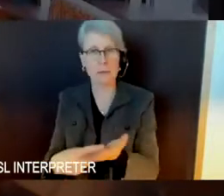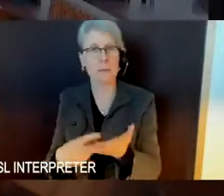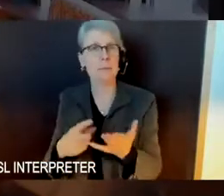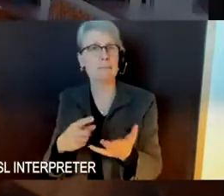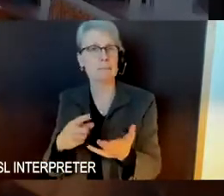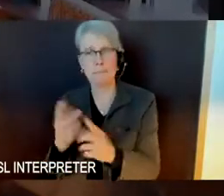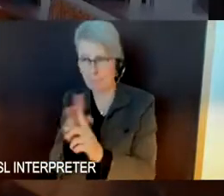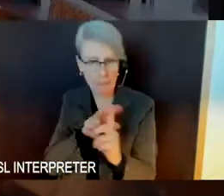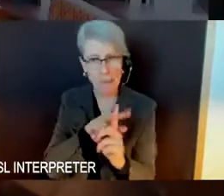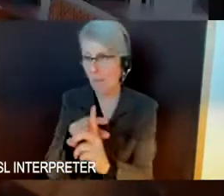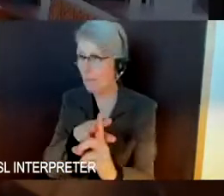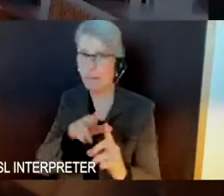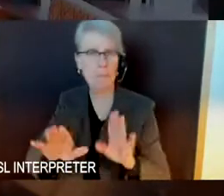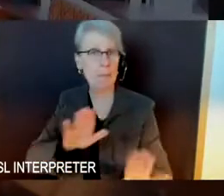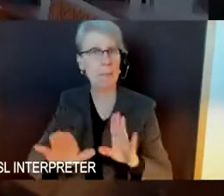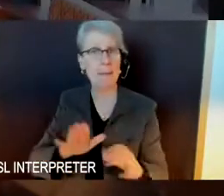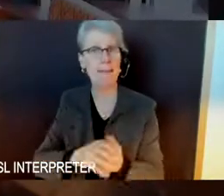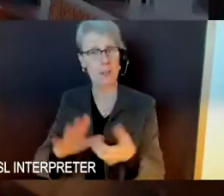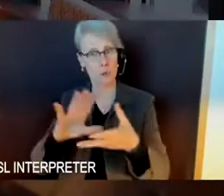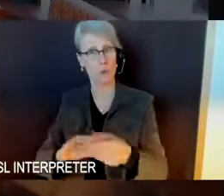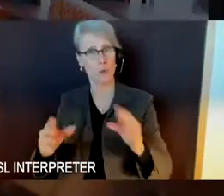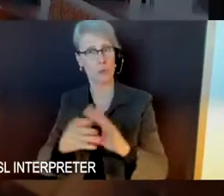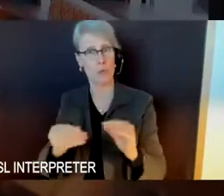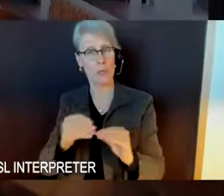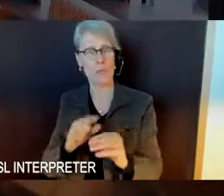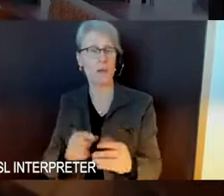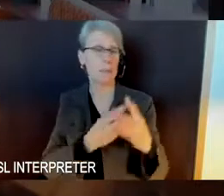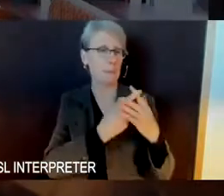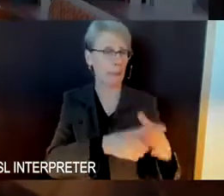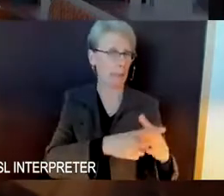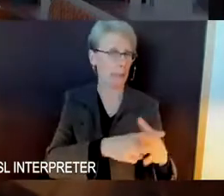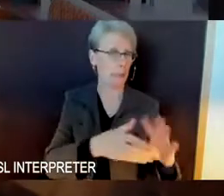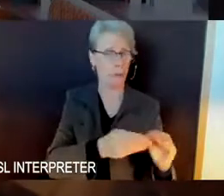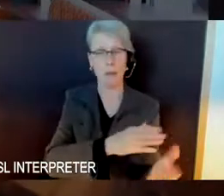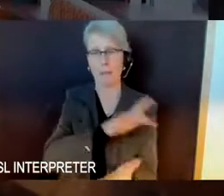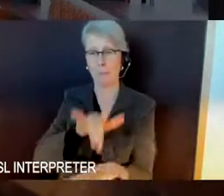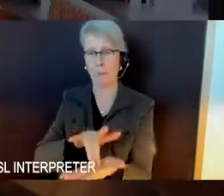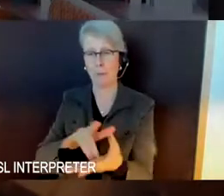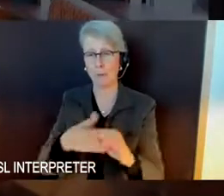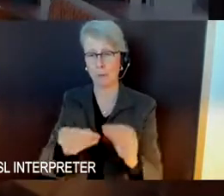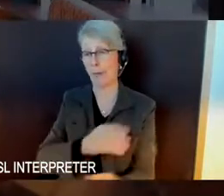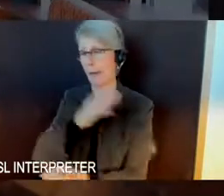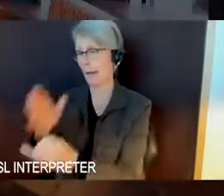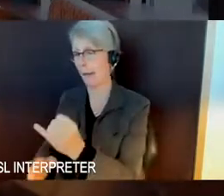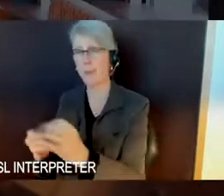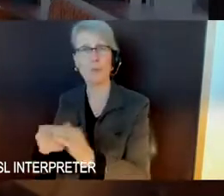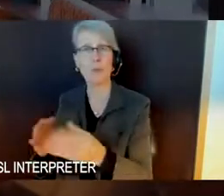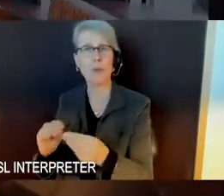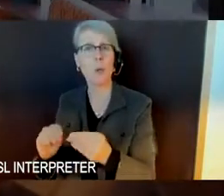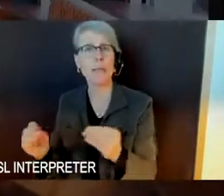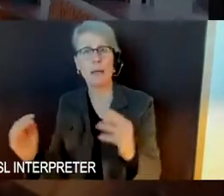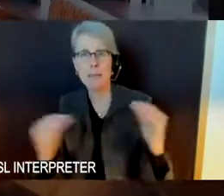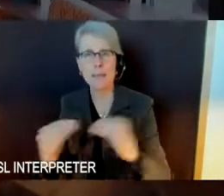life. These are stories that are developed together. It is not a packaged story of beginning, middle, and end. It's